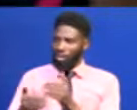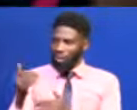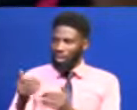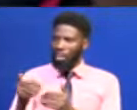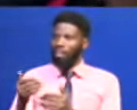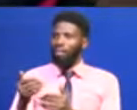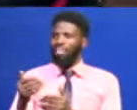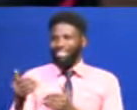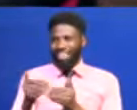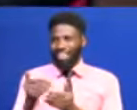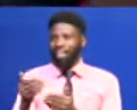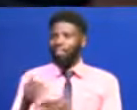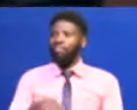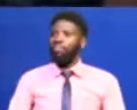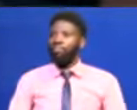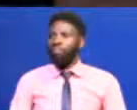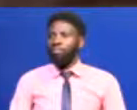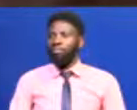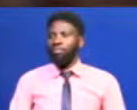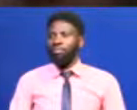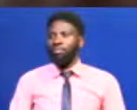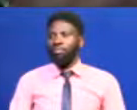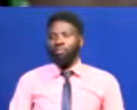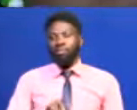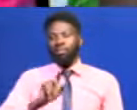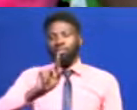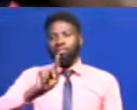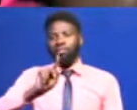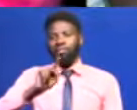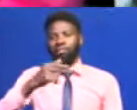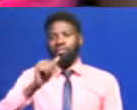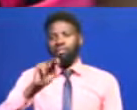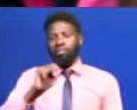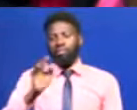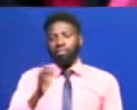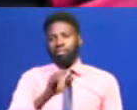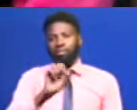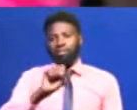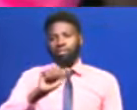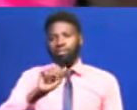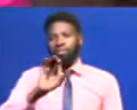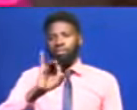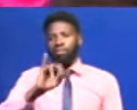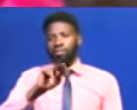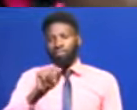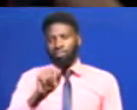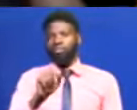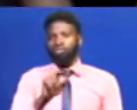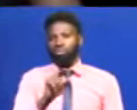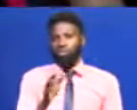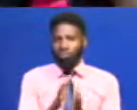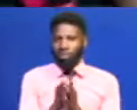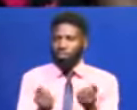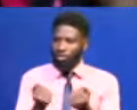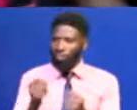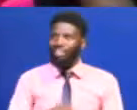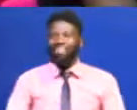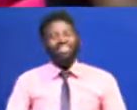Natasha Tundo. Thank you very much. Thank you. Very good. Natasha. Natasha is a close name. Yes. Very nice. Okay. Thank you very much. Safina Khan. Safina. So you will be a driver? No.